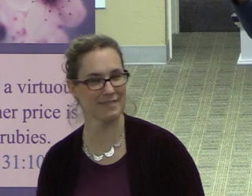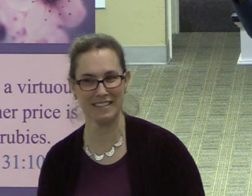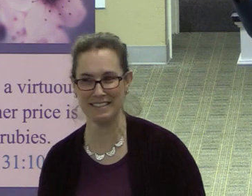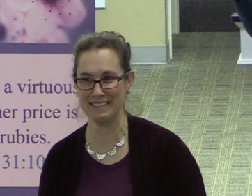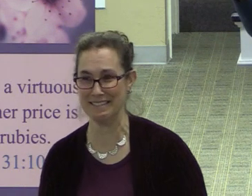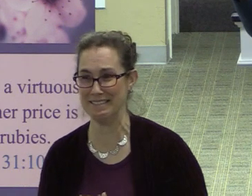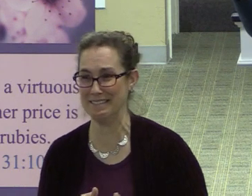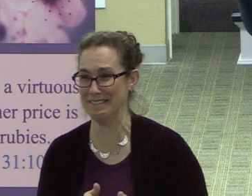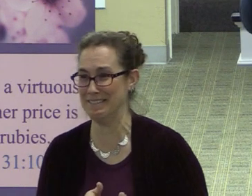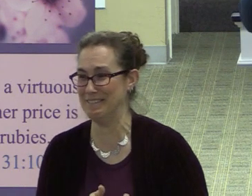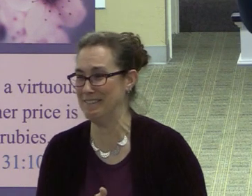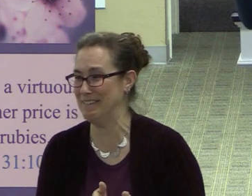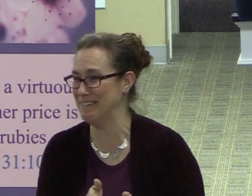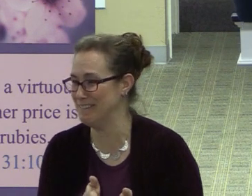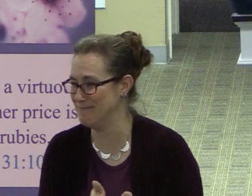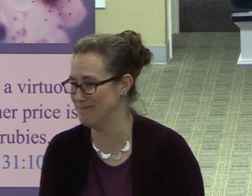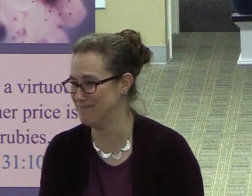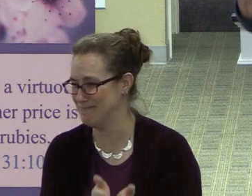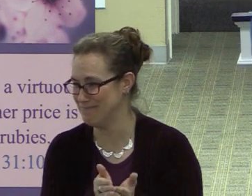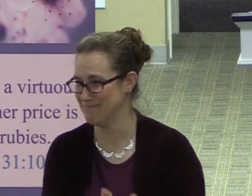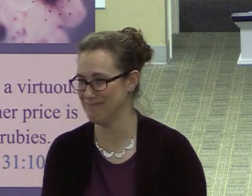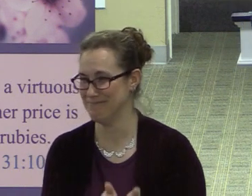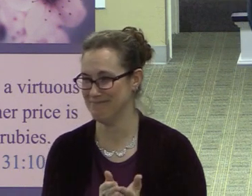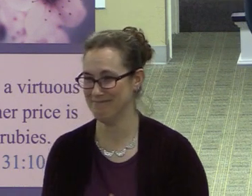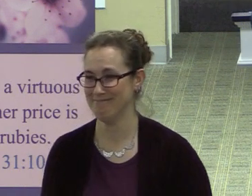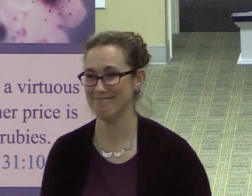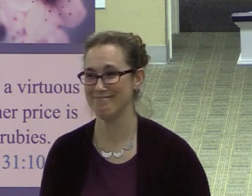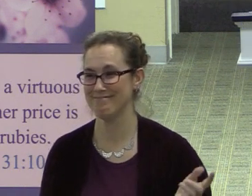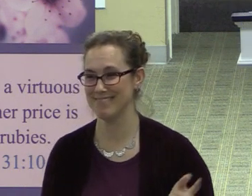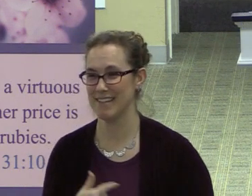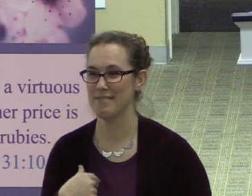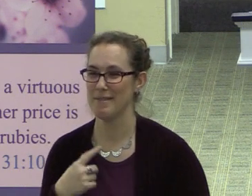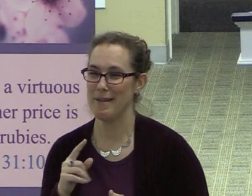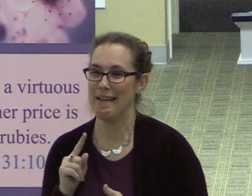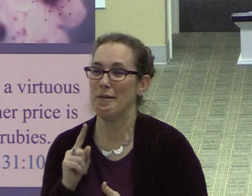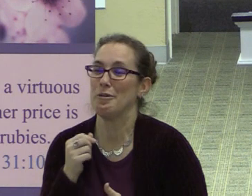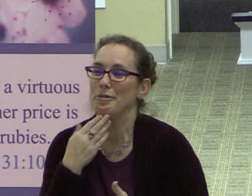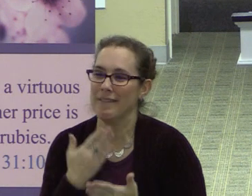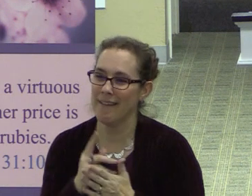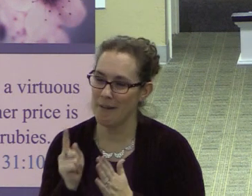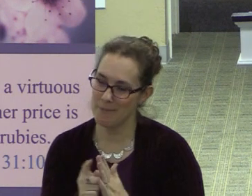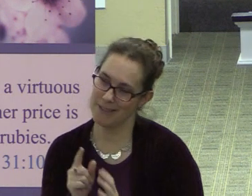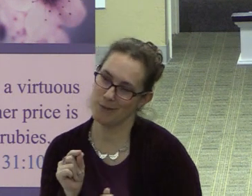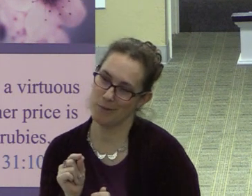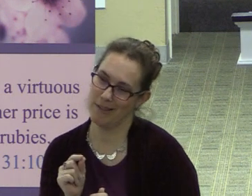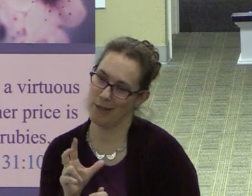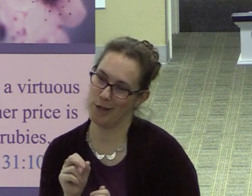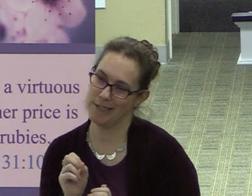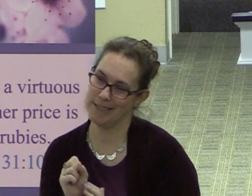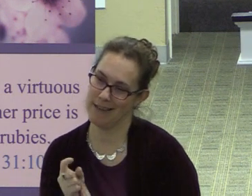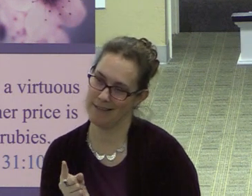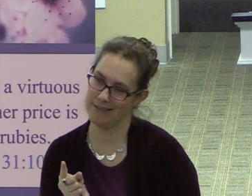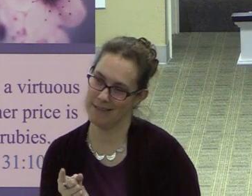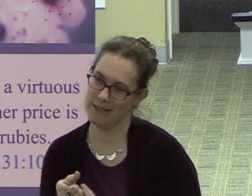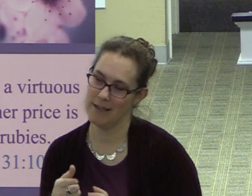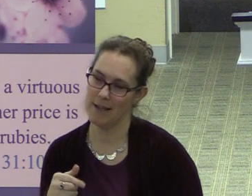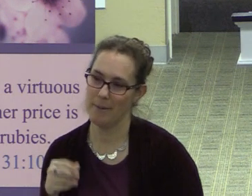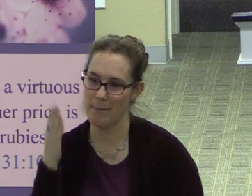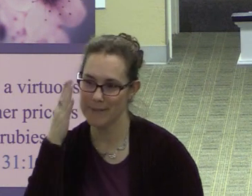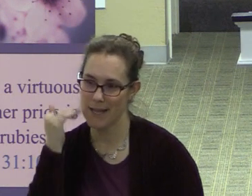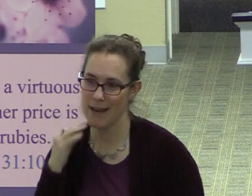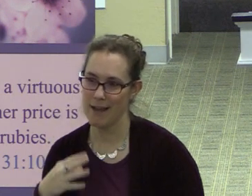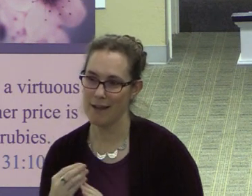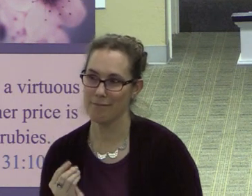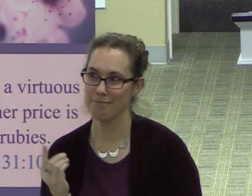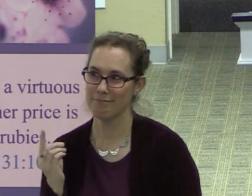hearing. And it seemed like a good hour, but it was only about 20, 30 seconds. And he pops his head out